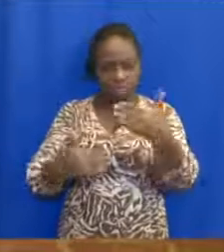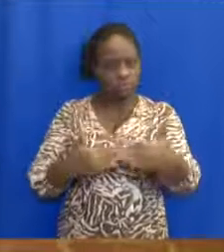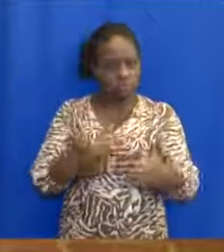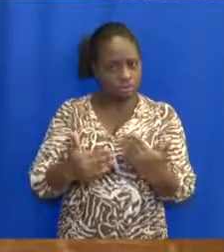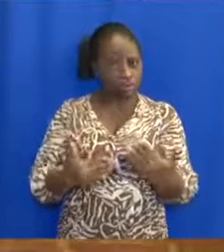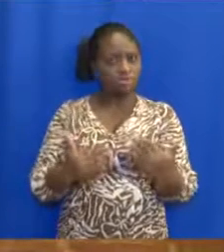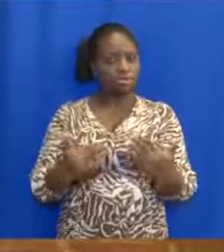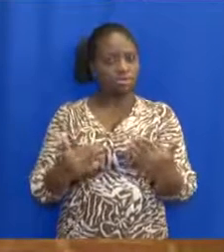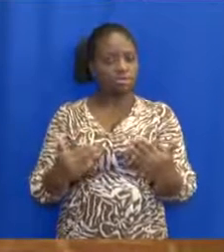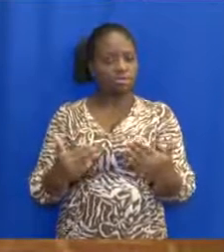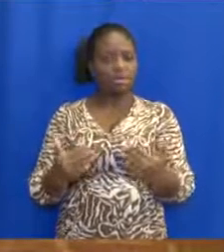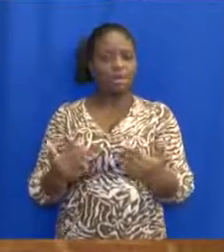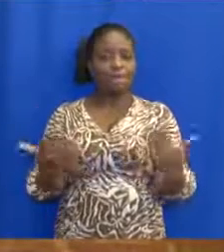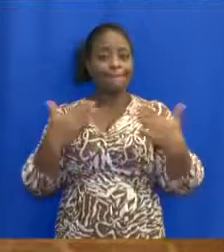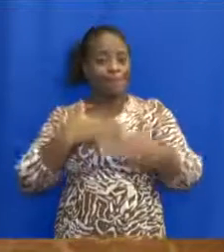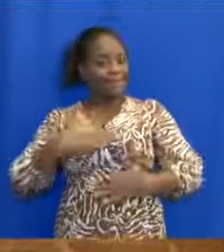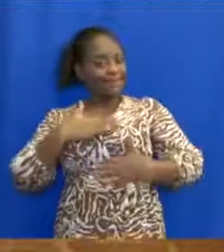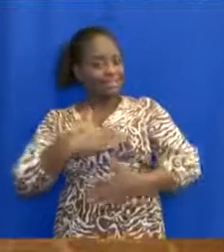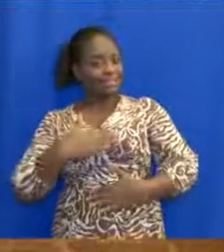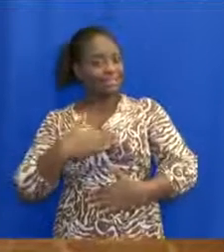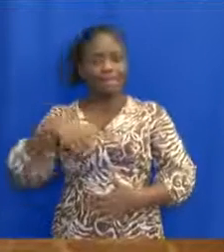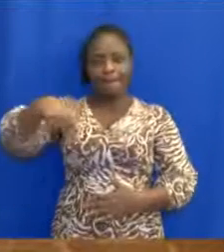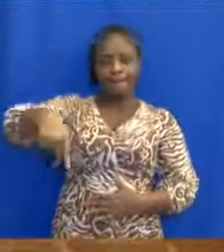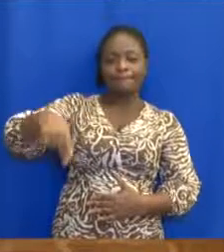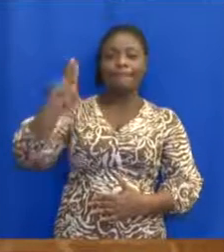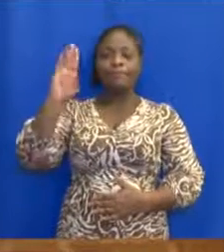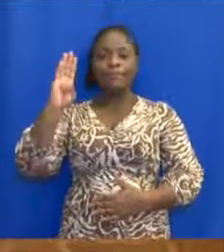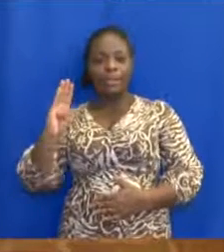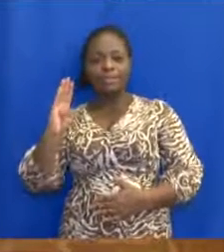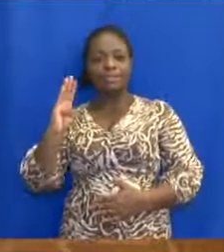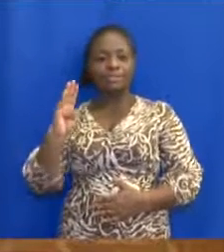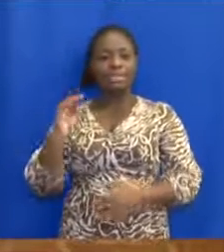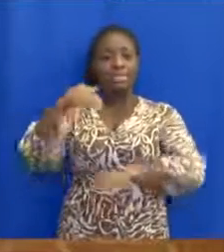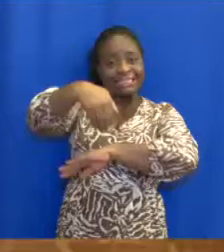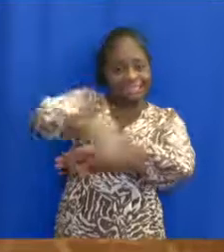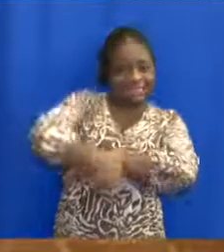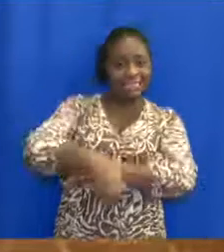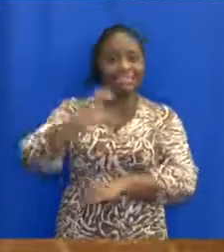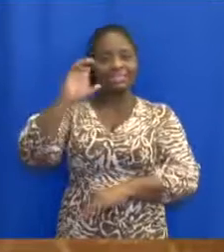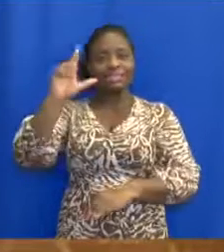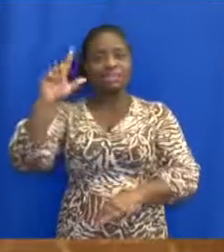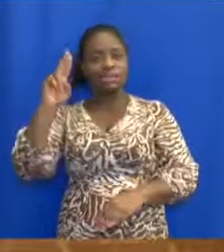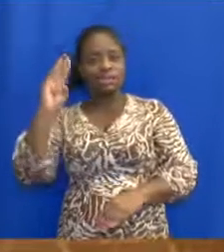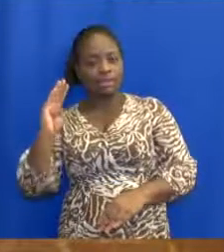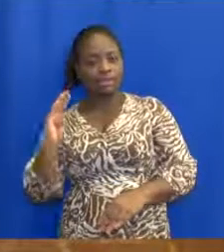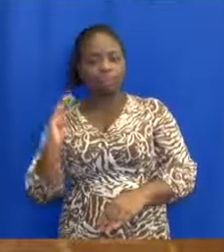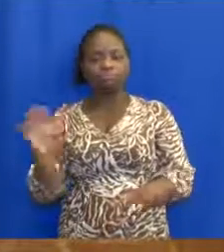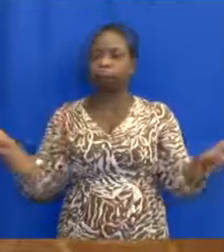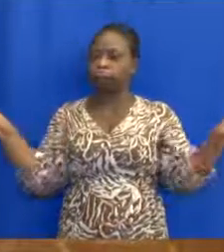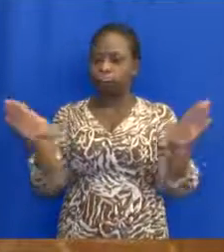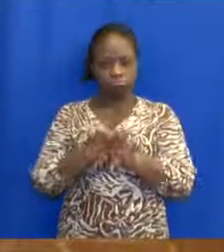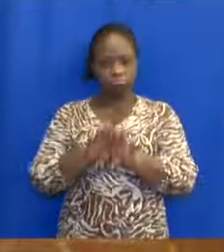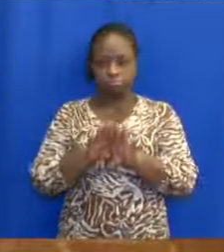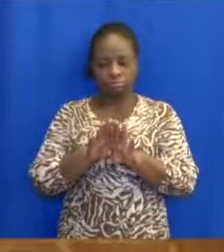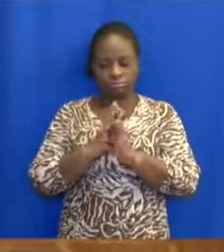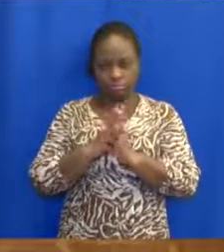protocols. Beaches, pubs, cinemas, and nightclubs, however, remain closed until further